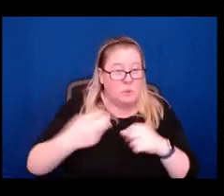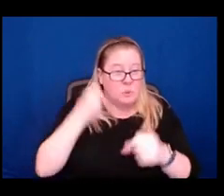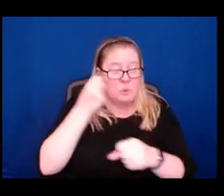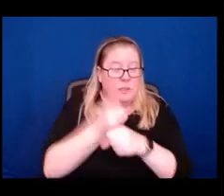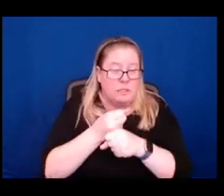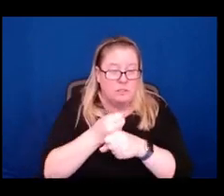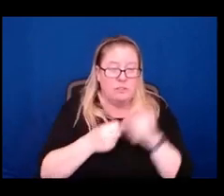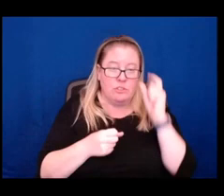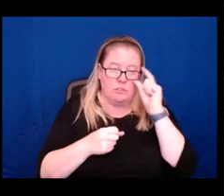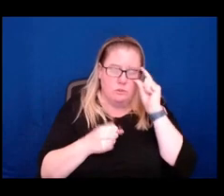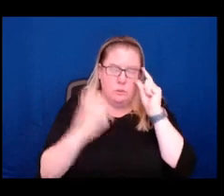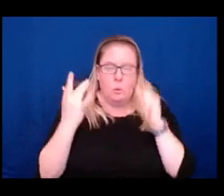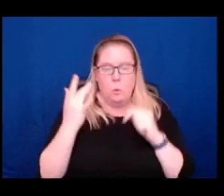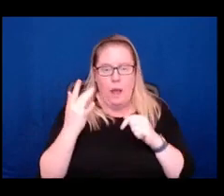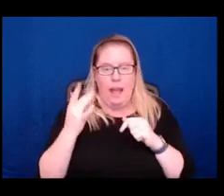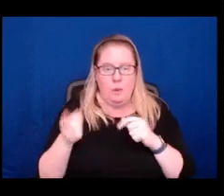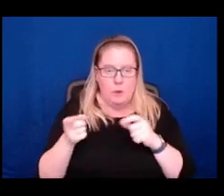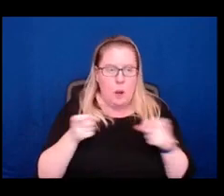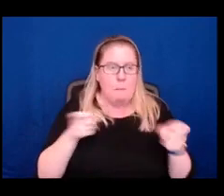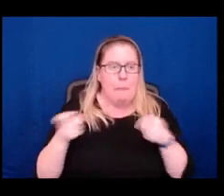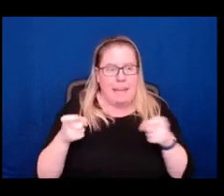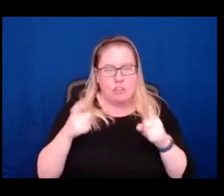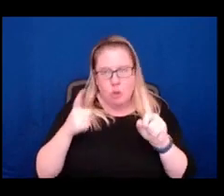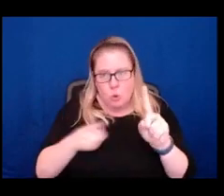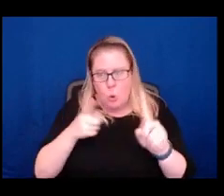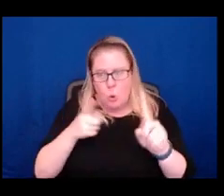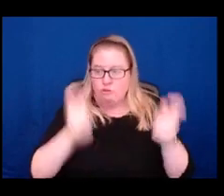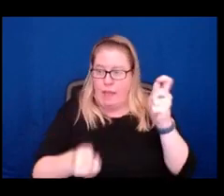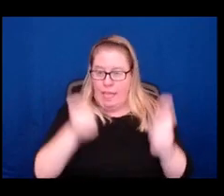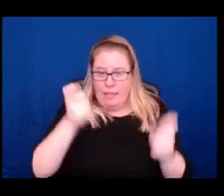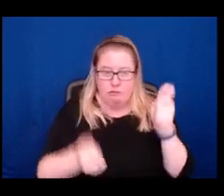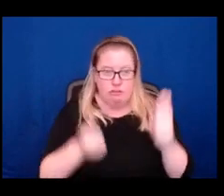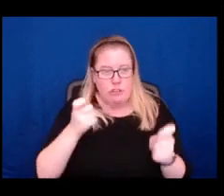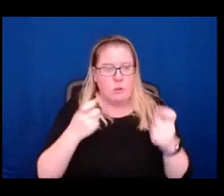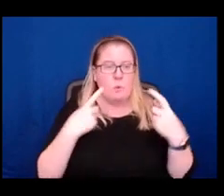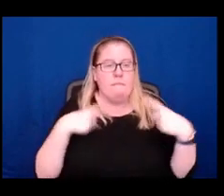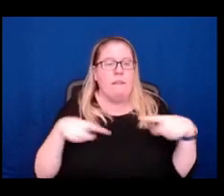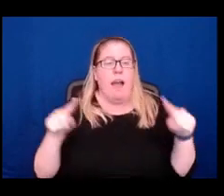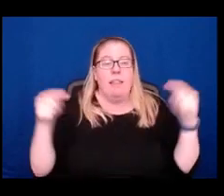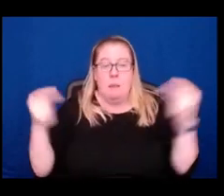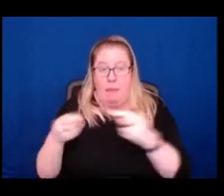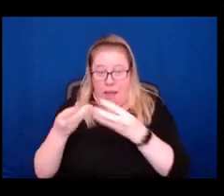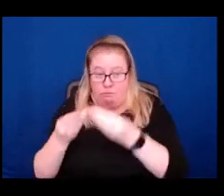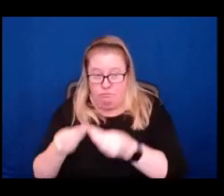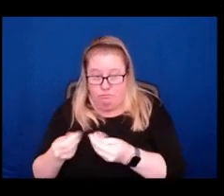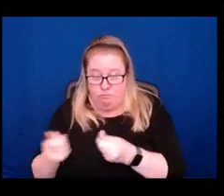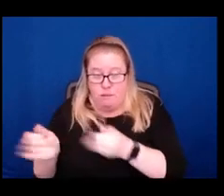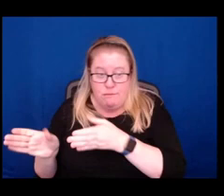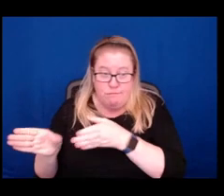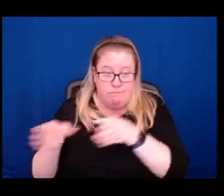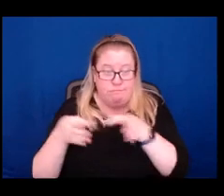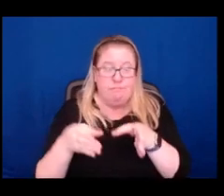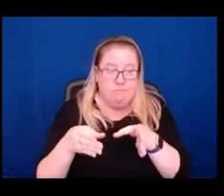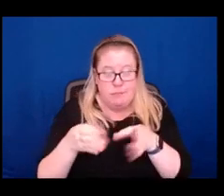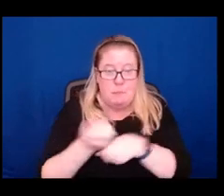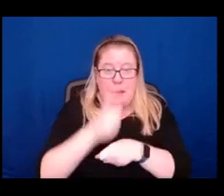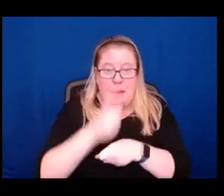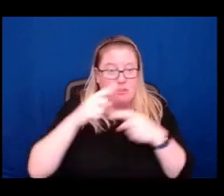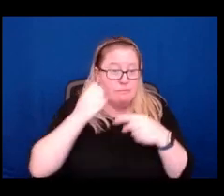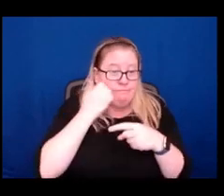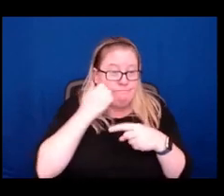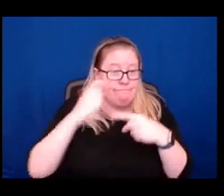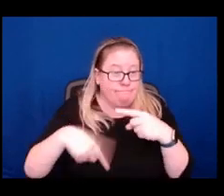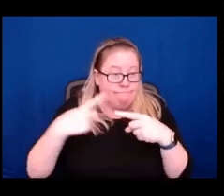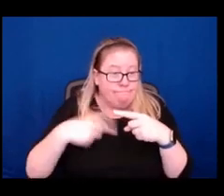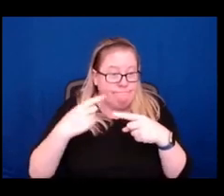And that's just because we're managing and our goals are changing. Once we get them out of pain, now we get to focus on making sure their cycles are regular.